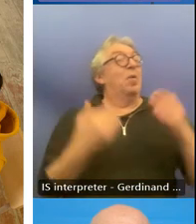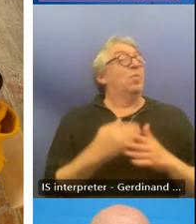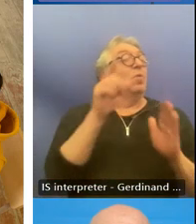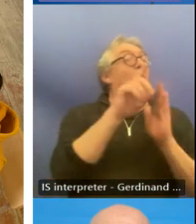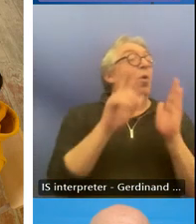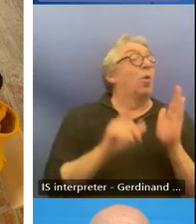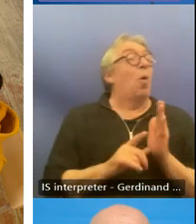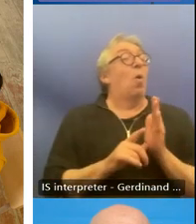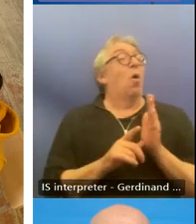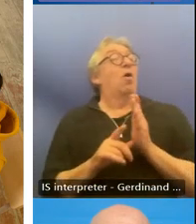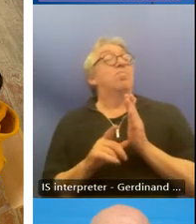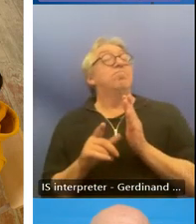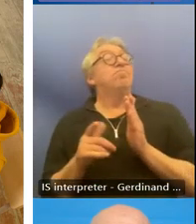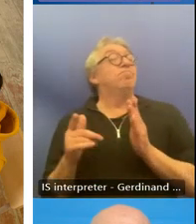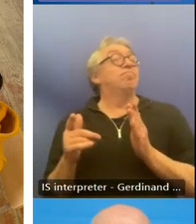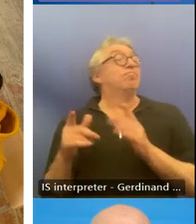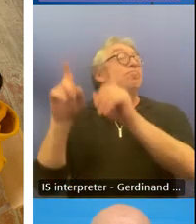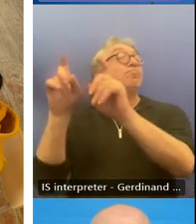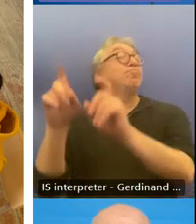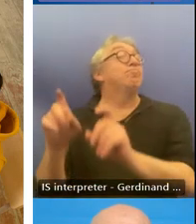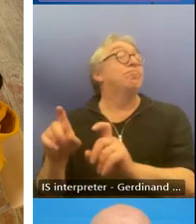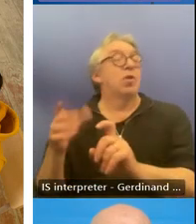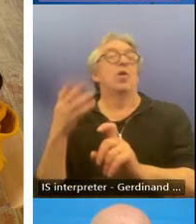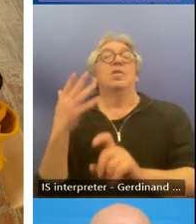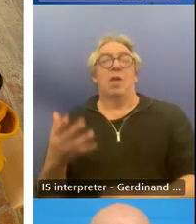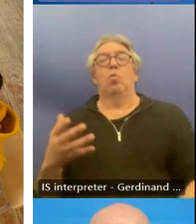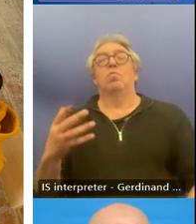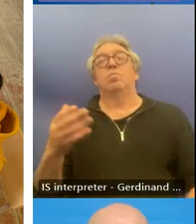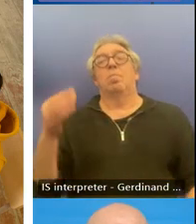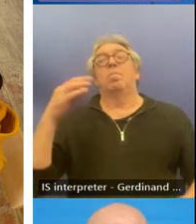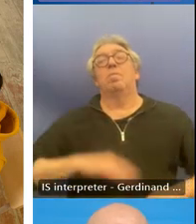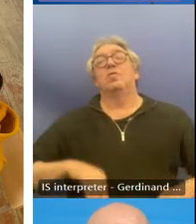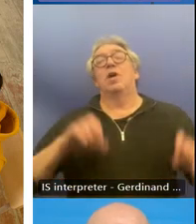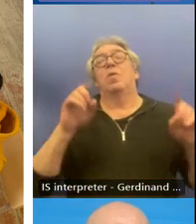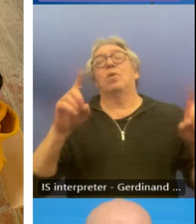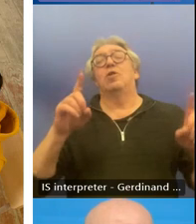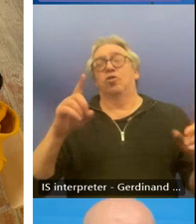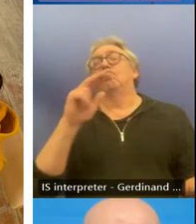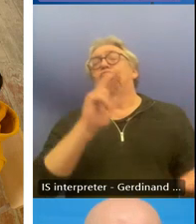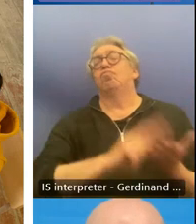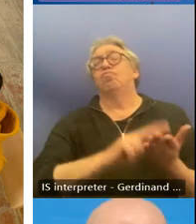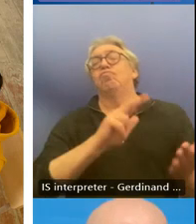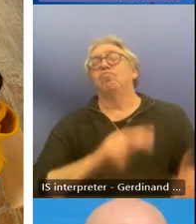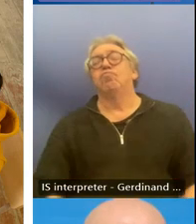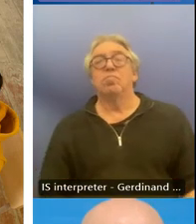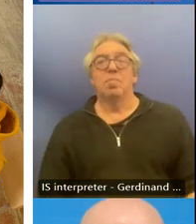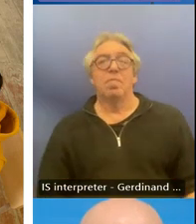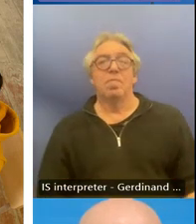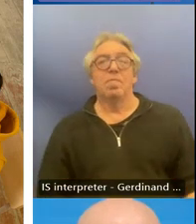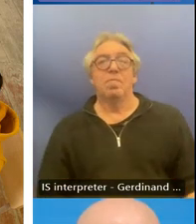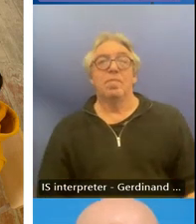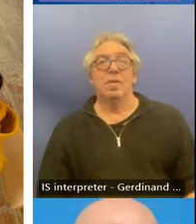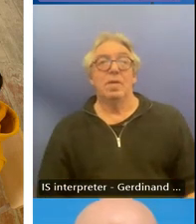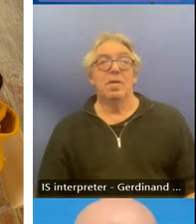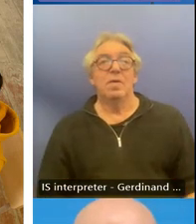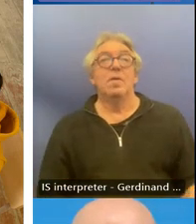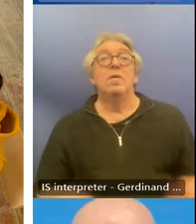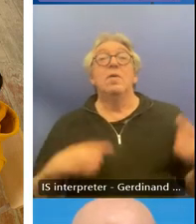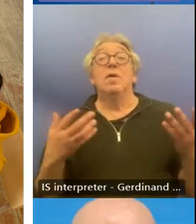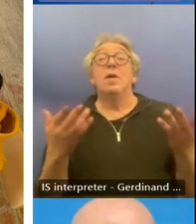supported by the Ministry of Education. And our main purpose now is to create access